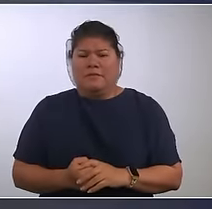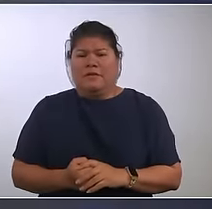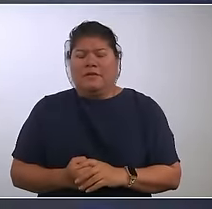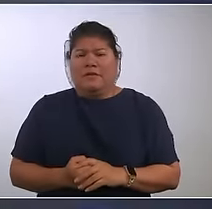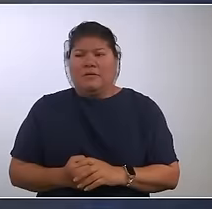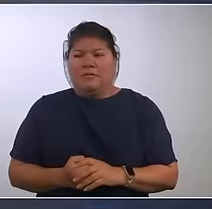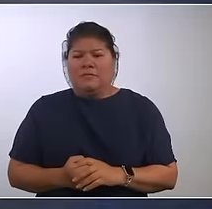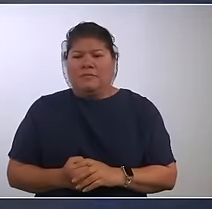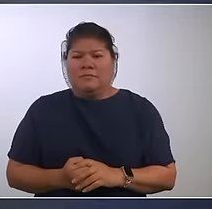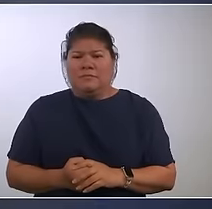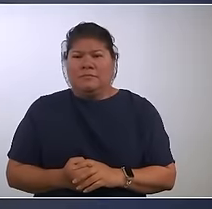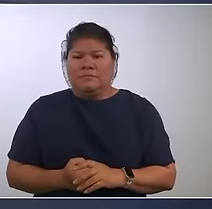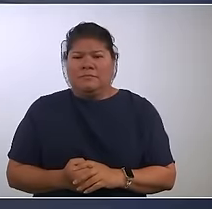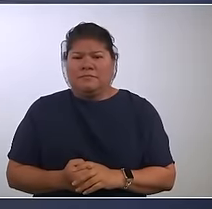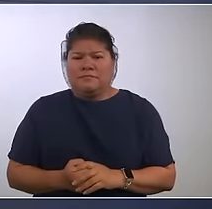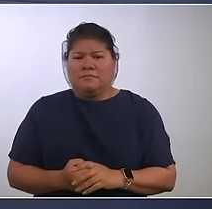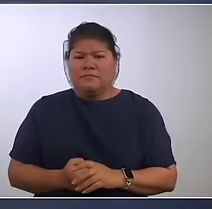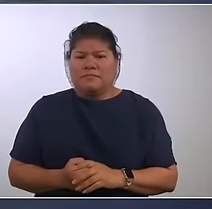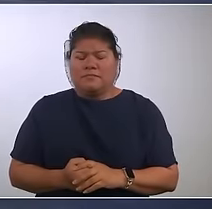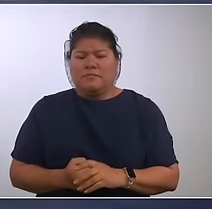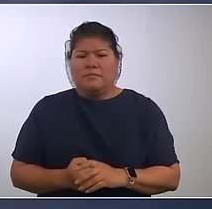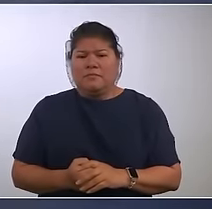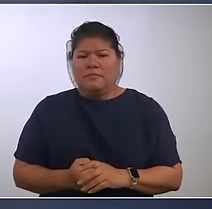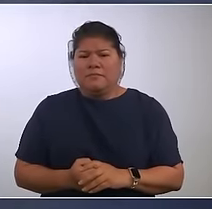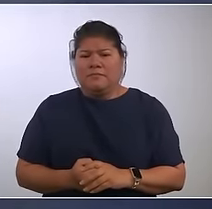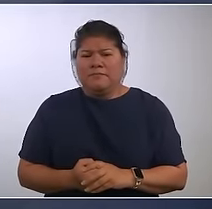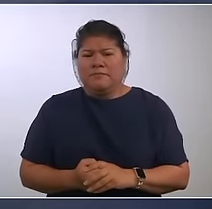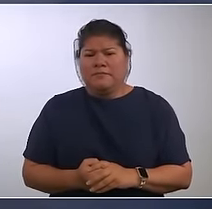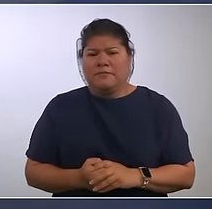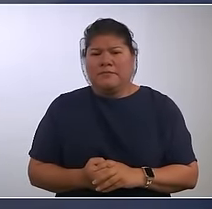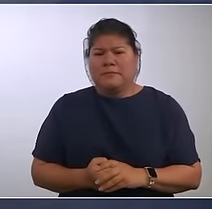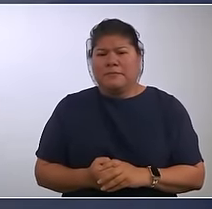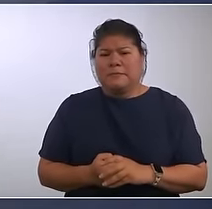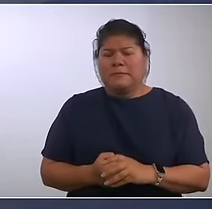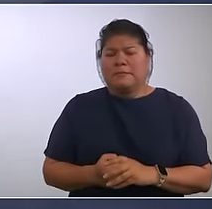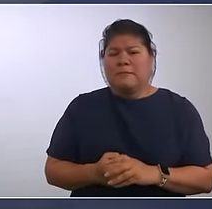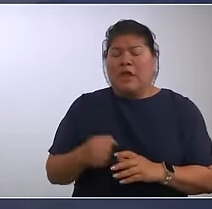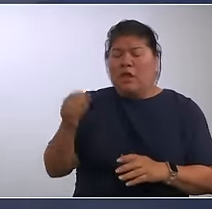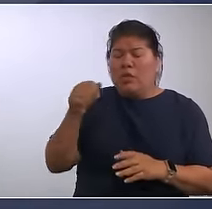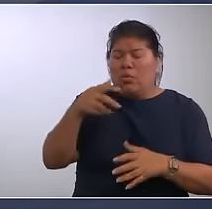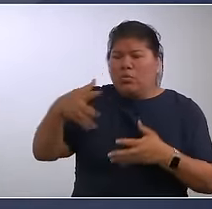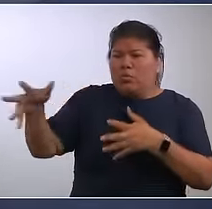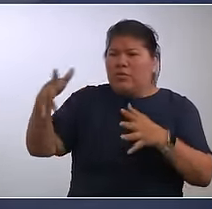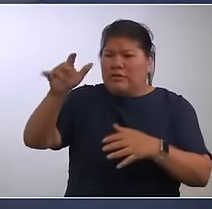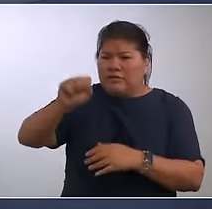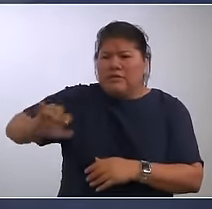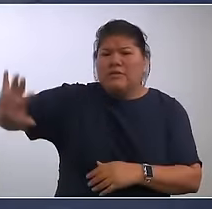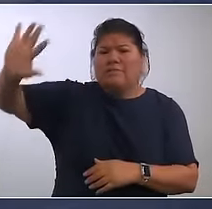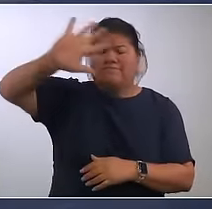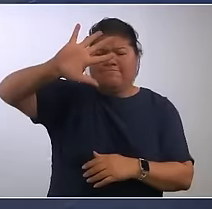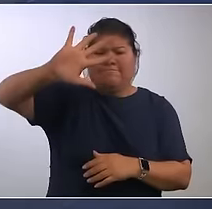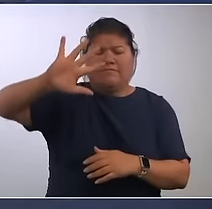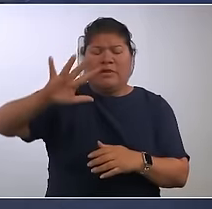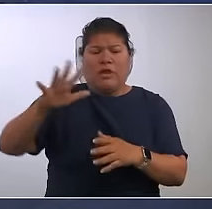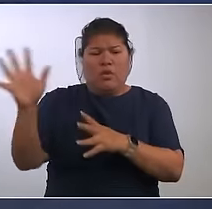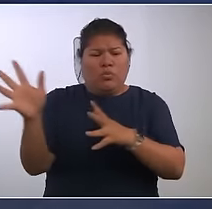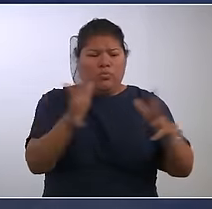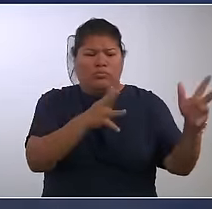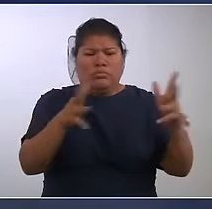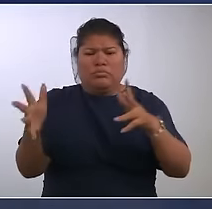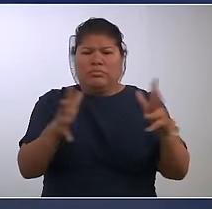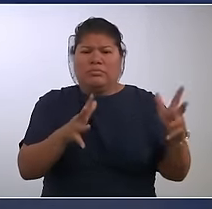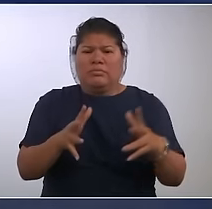Holy Ghost is moving the Apostolic Assembly. Los vientos están moviendo allá en Asia. The winds are moving in Asia. Los vientos